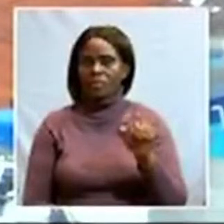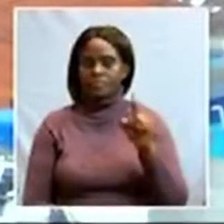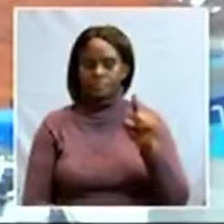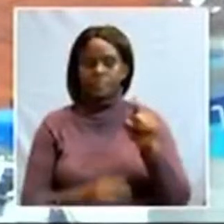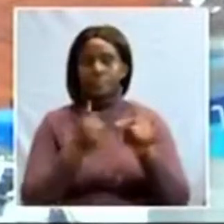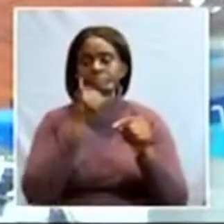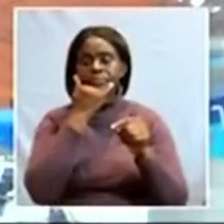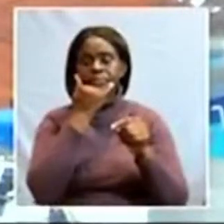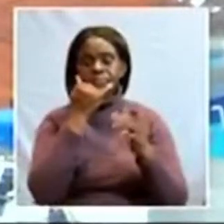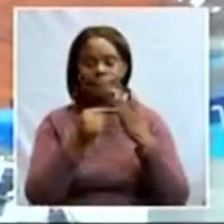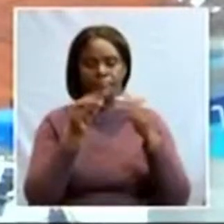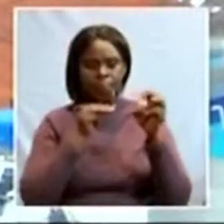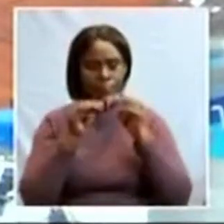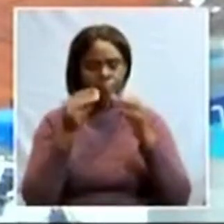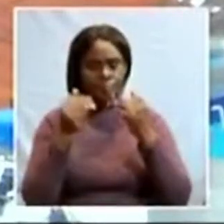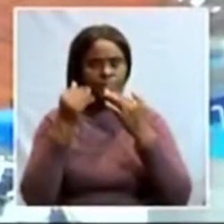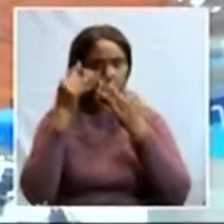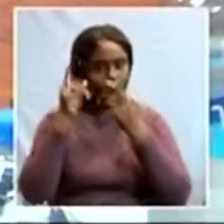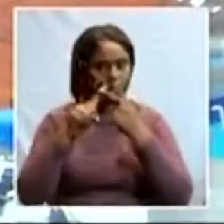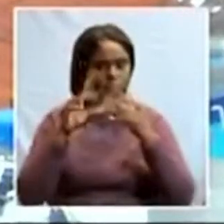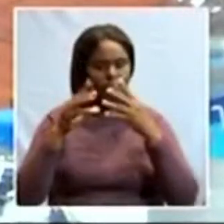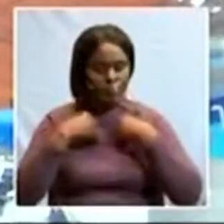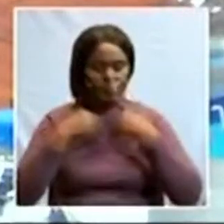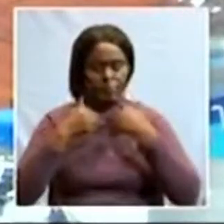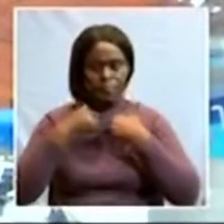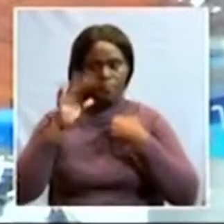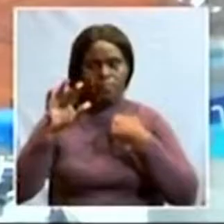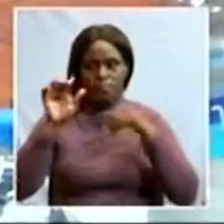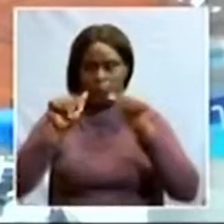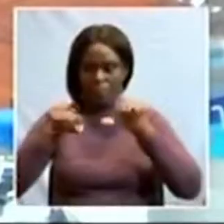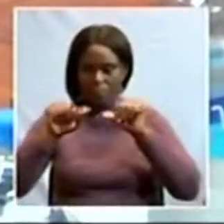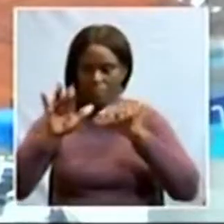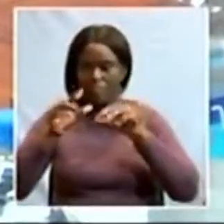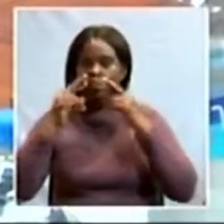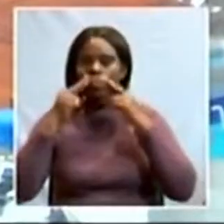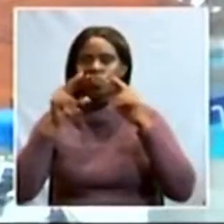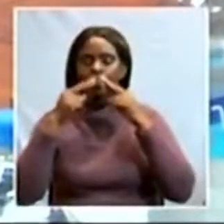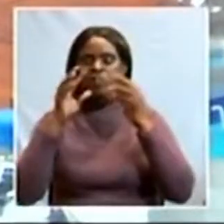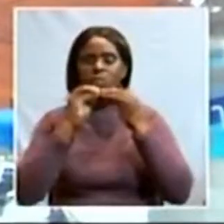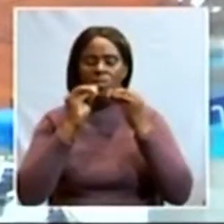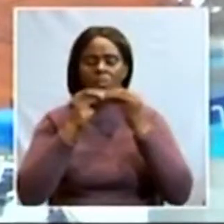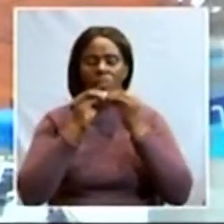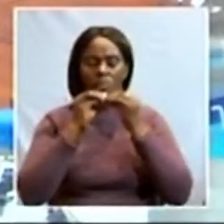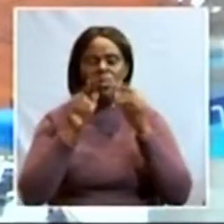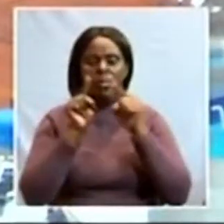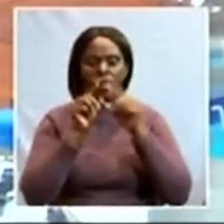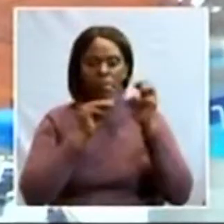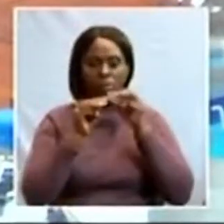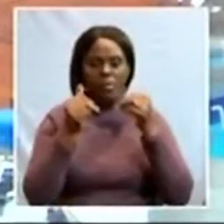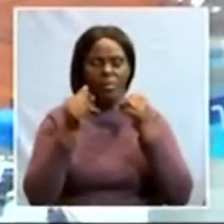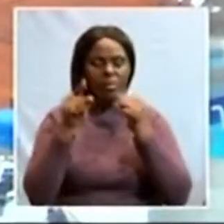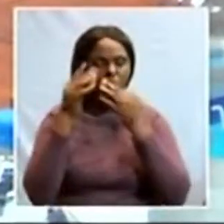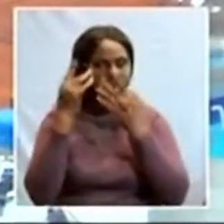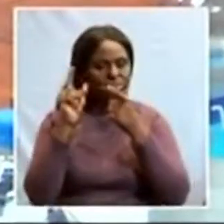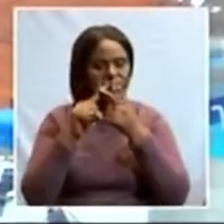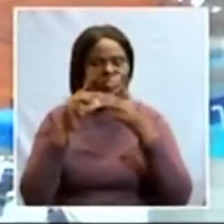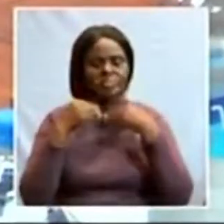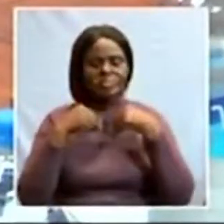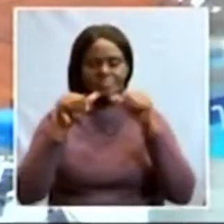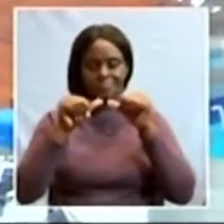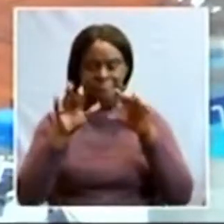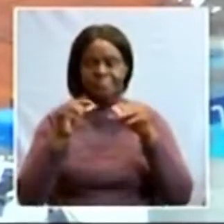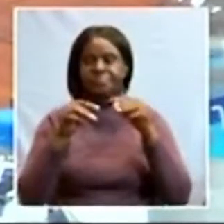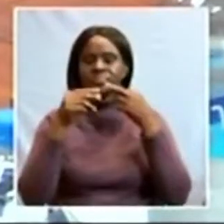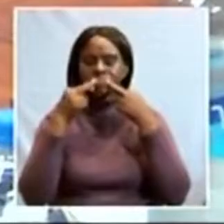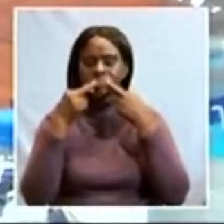Cause of query: management wishes to acknowledge the auditor's finding. Management wishes to acknowledge auditor's